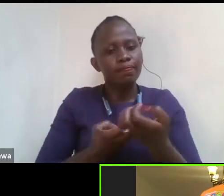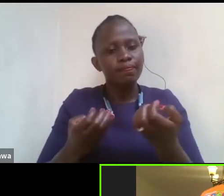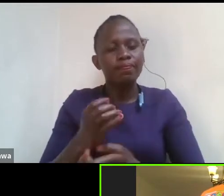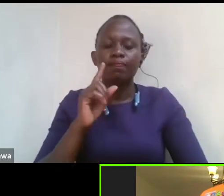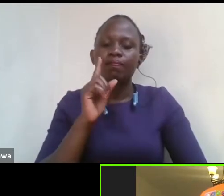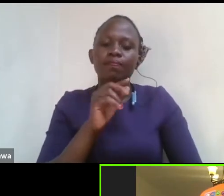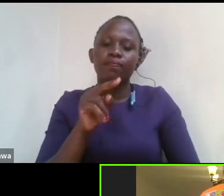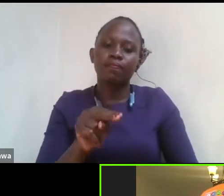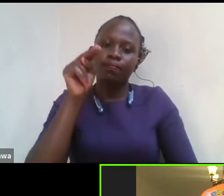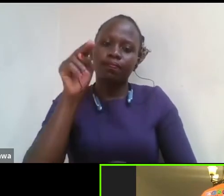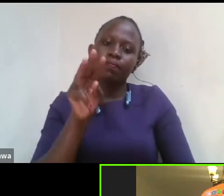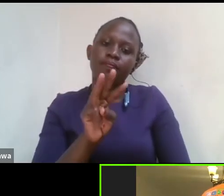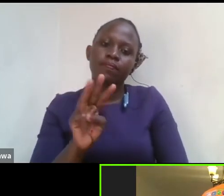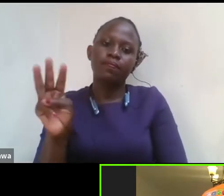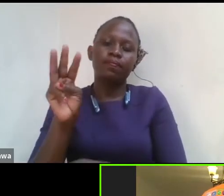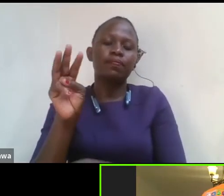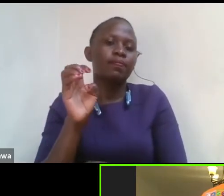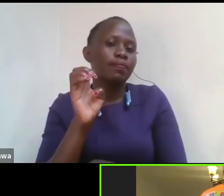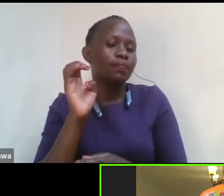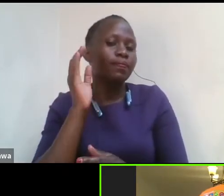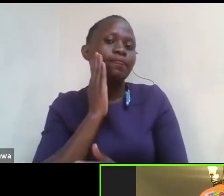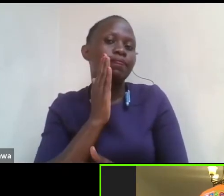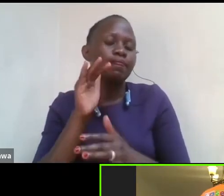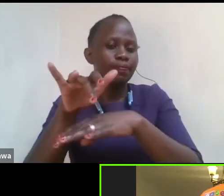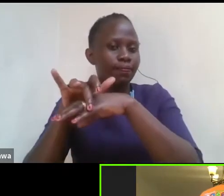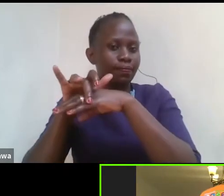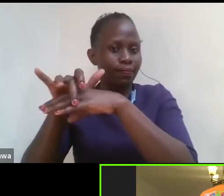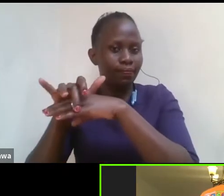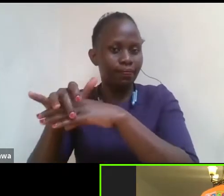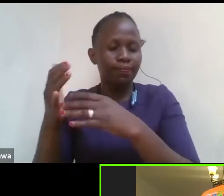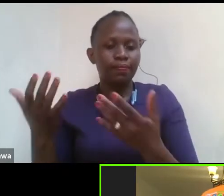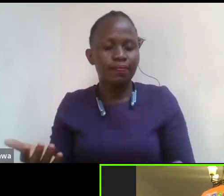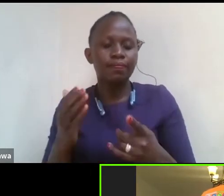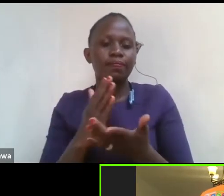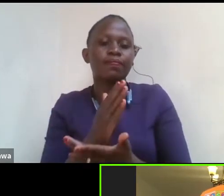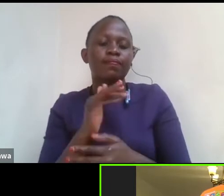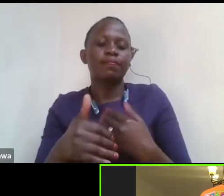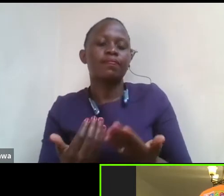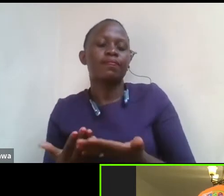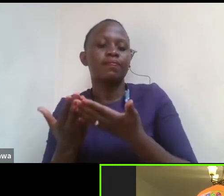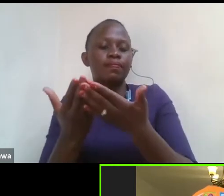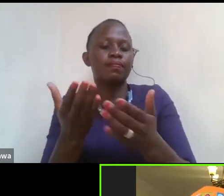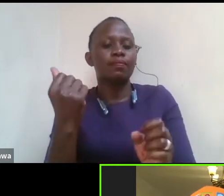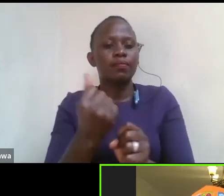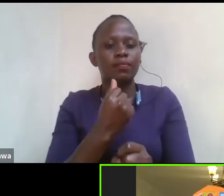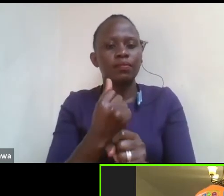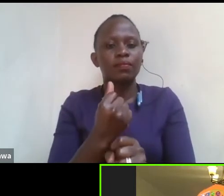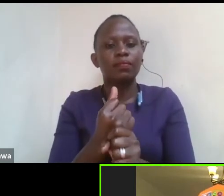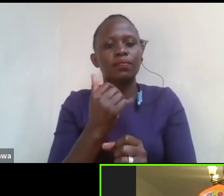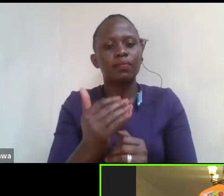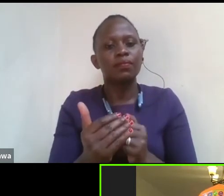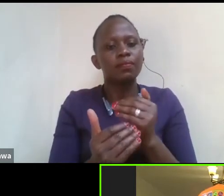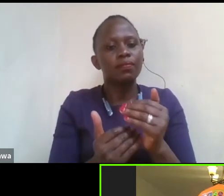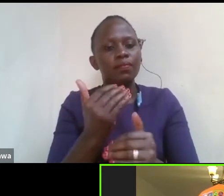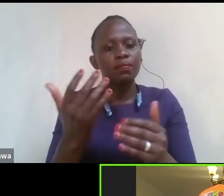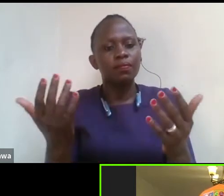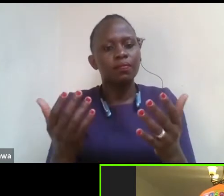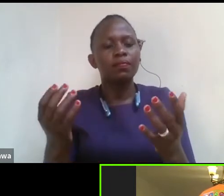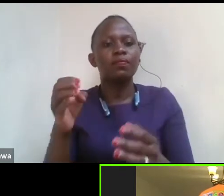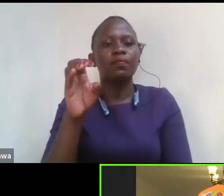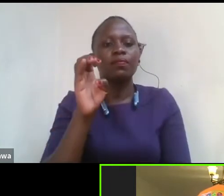England, after which he spent several years in Shell strategy, mergers and acquisitions, working on transitions in Europe,